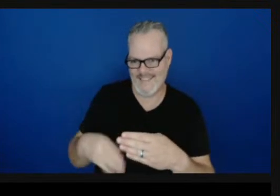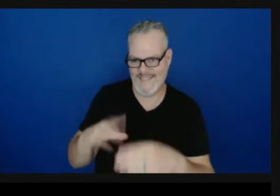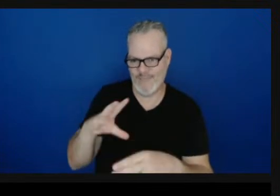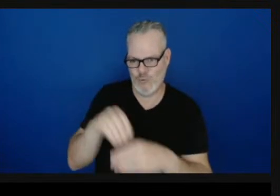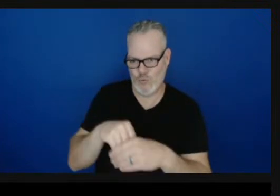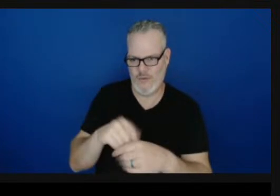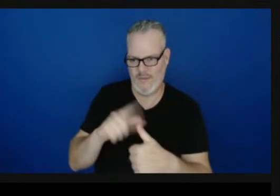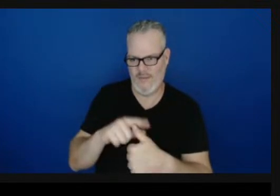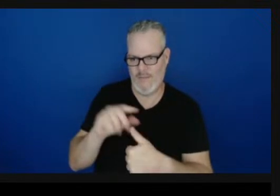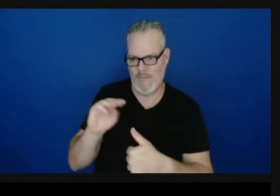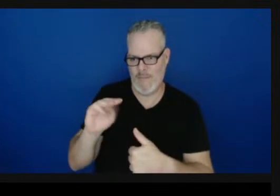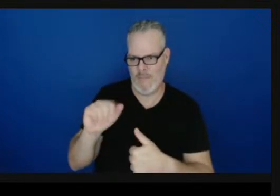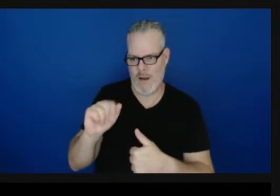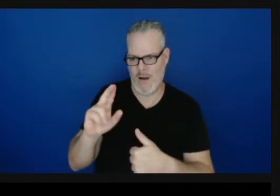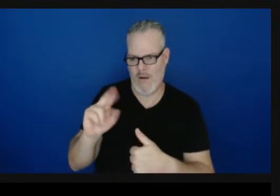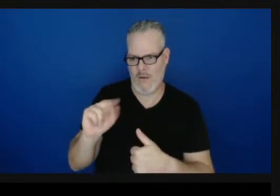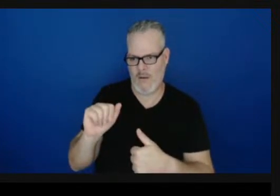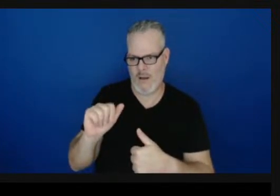Crater.